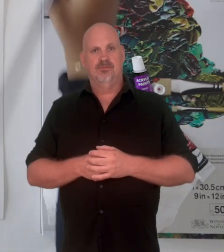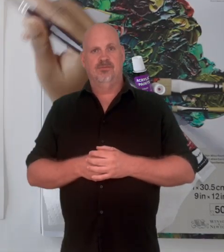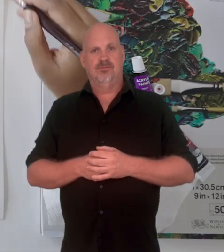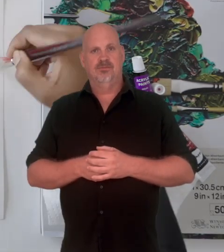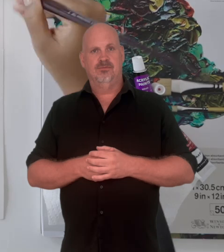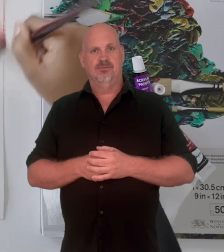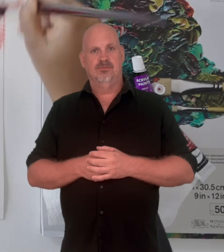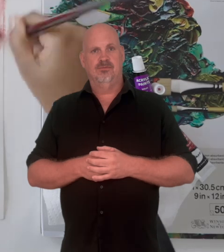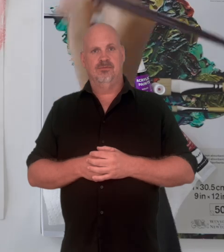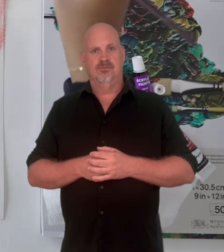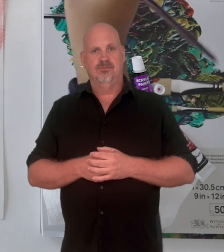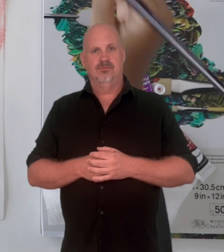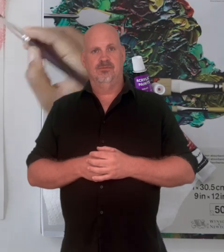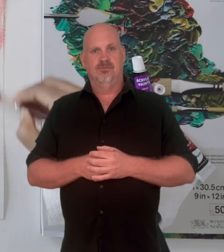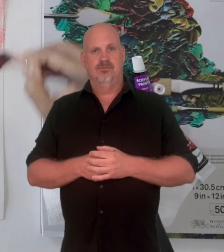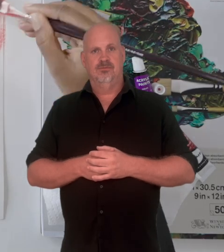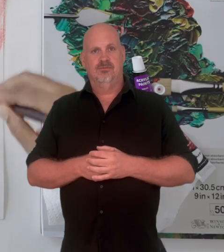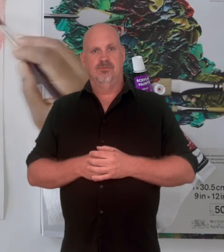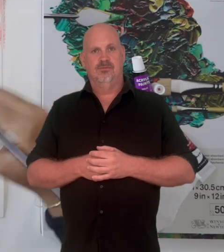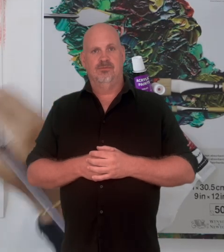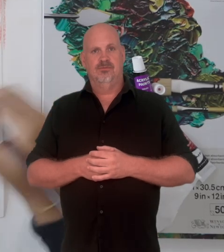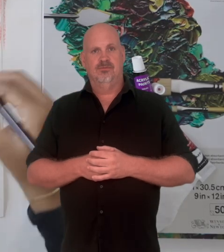Like this a little bit.